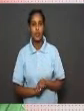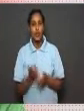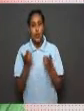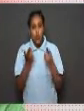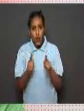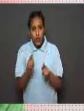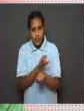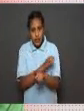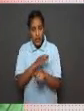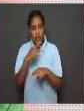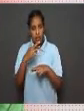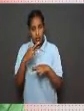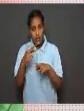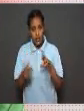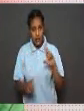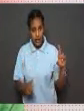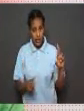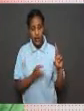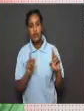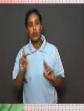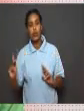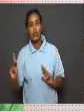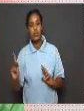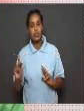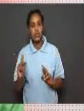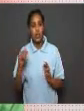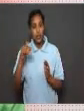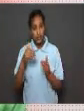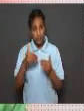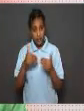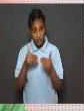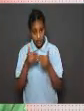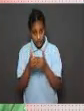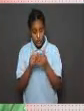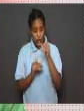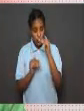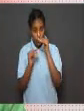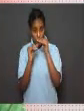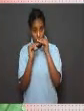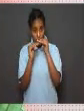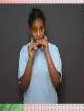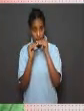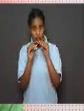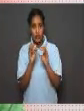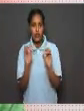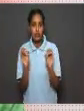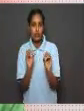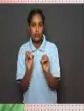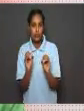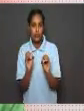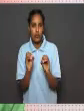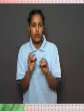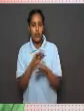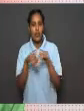When a cell's reactants and products reach equilibrium, there is no